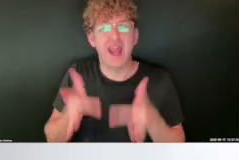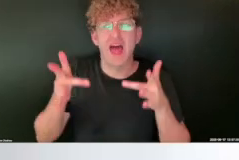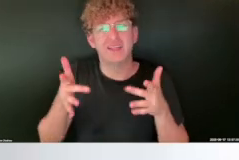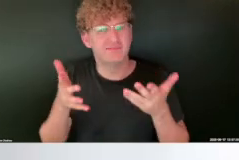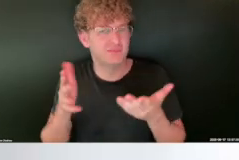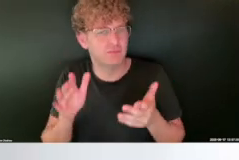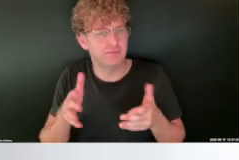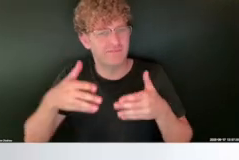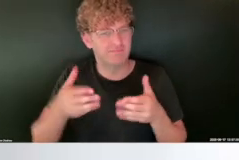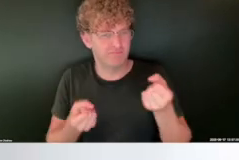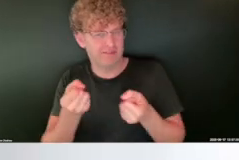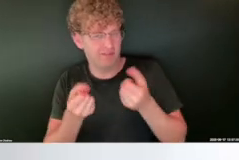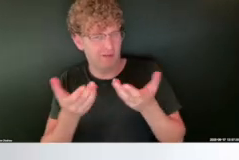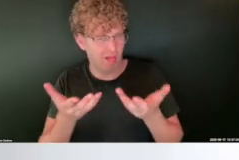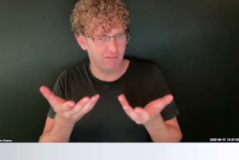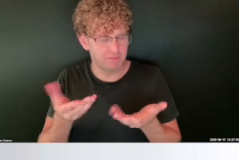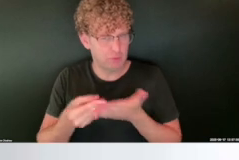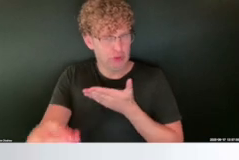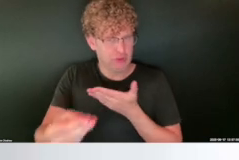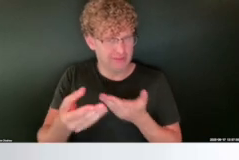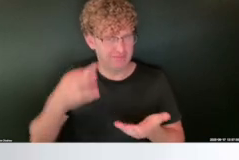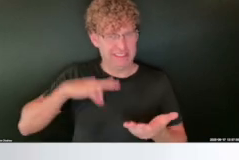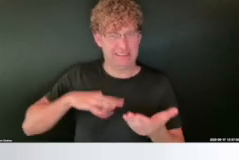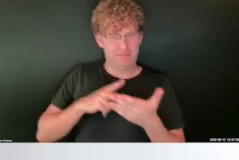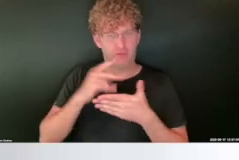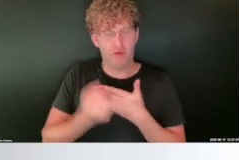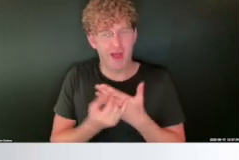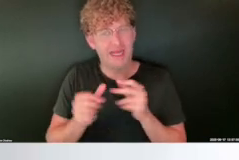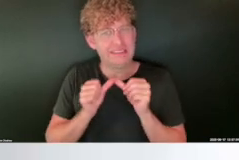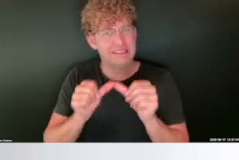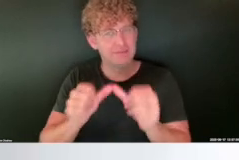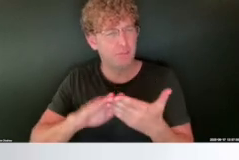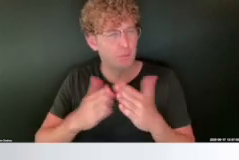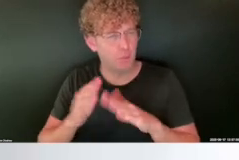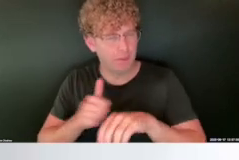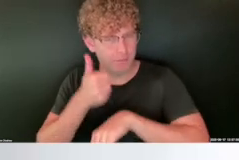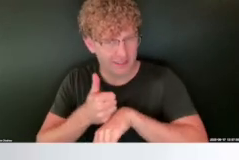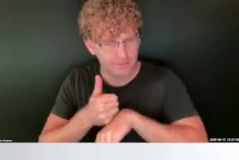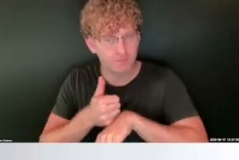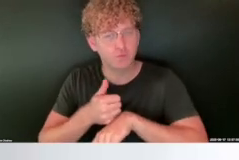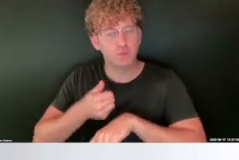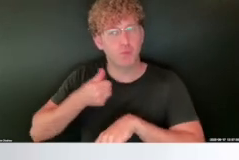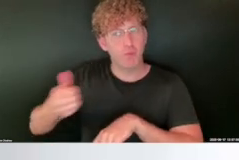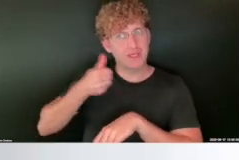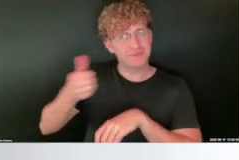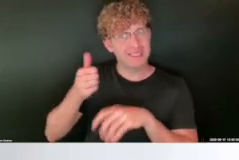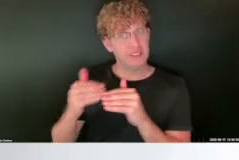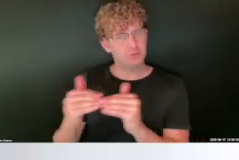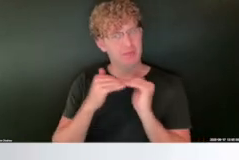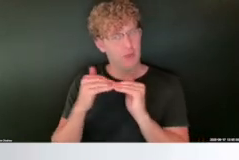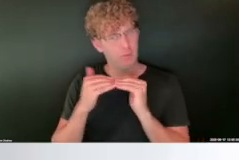and sustainable community-based transportation equity incentive projects, or mobility